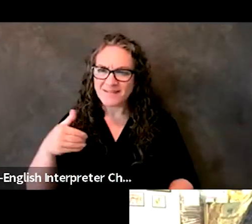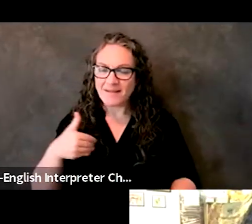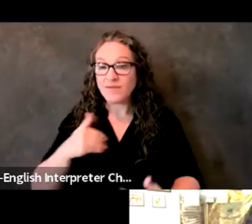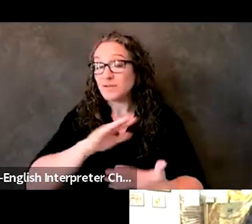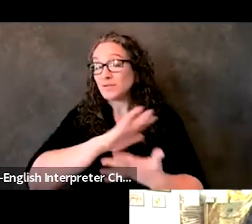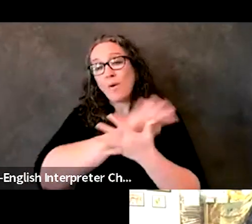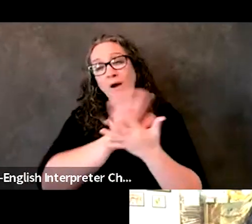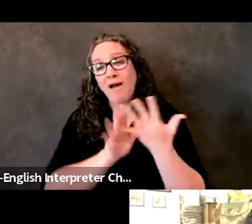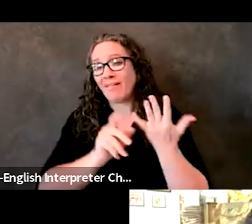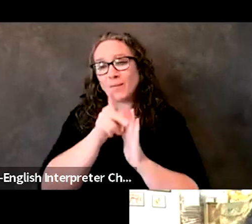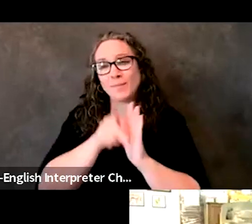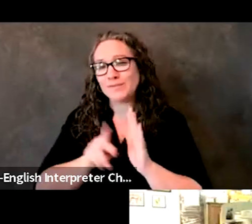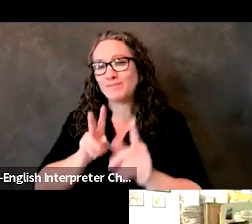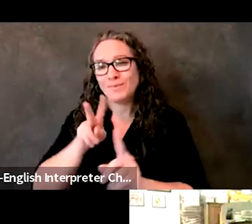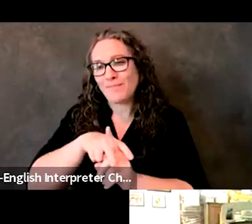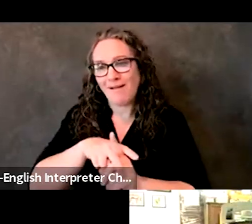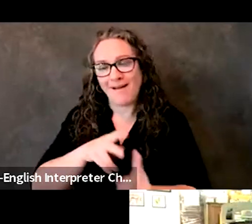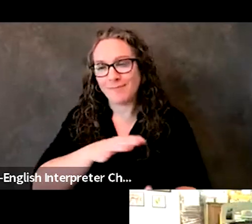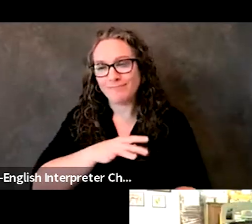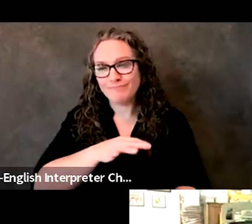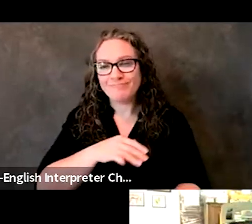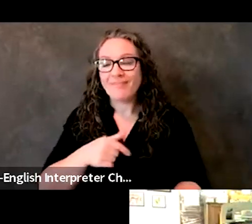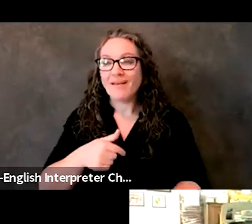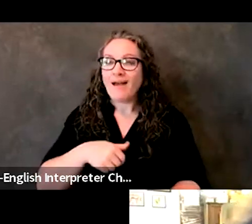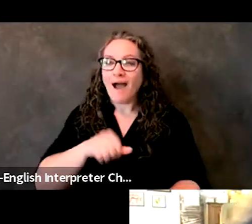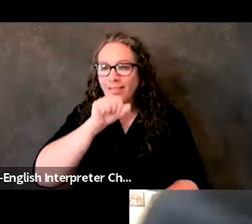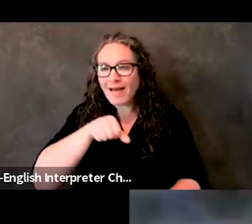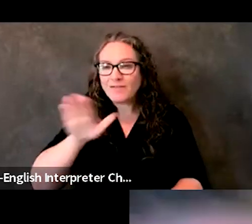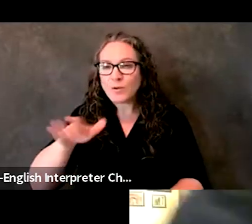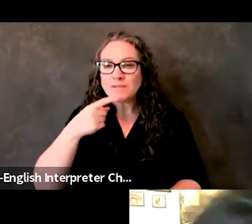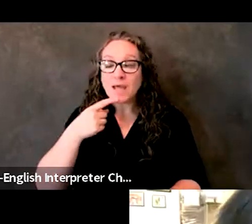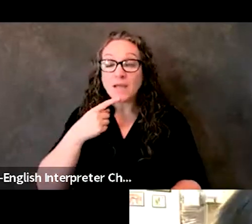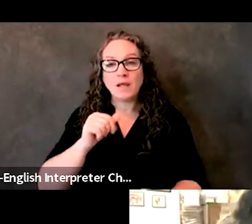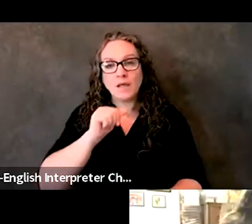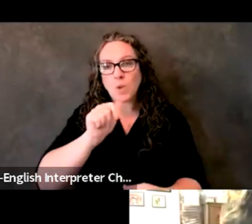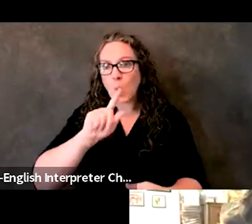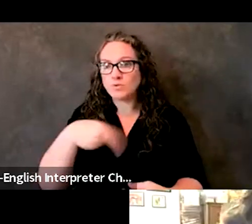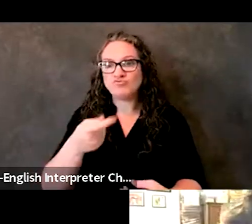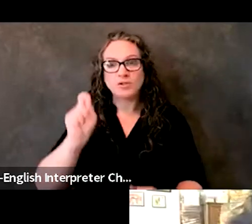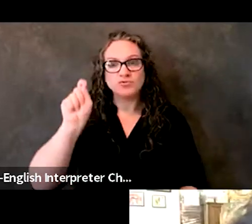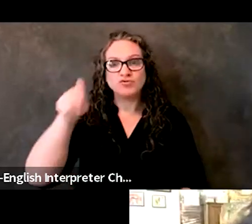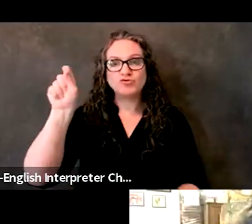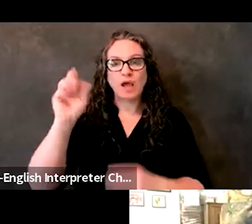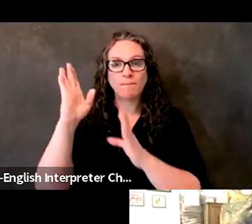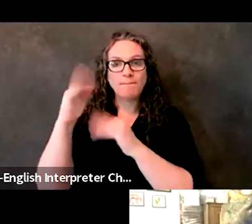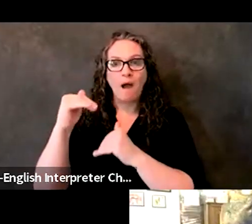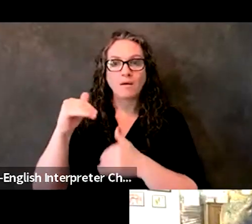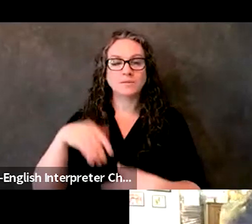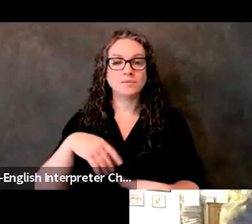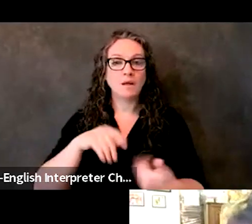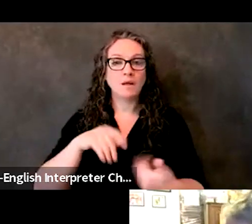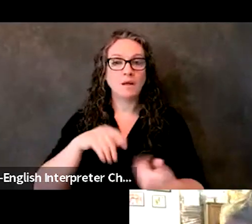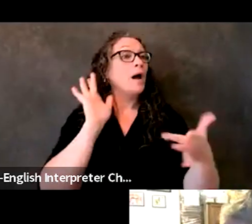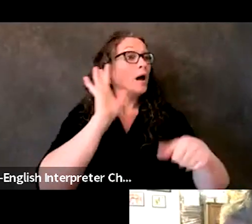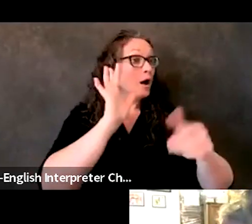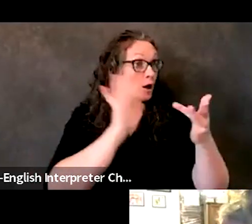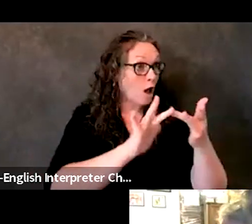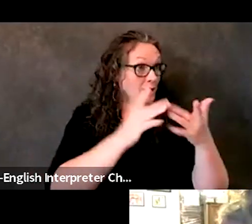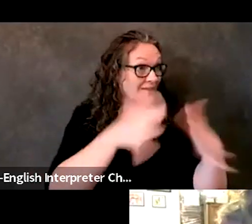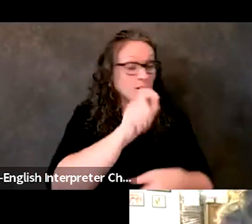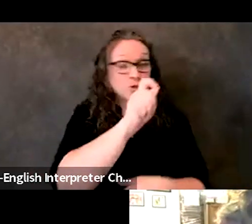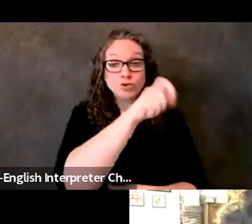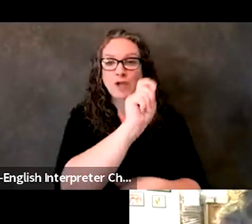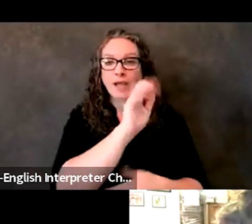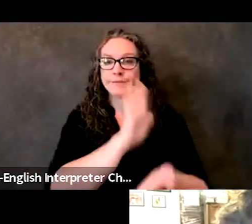by the way, what you said about, don't just check a box. Right. Cause I think we've all